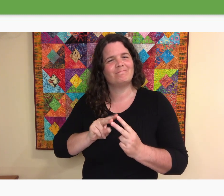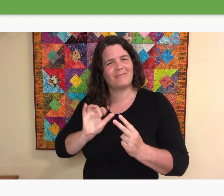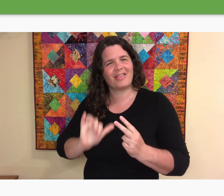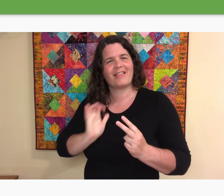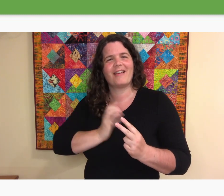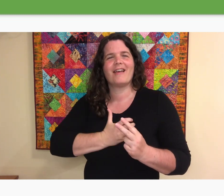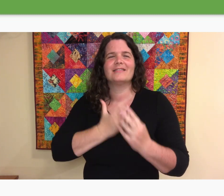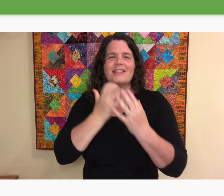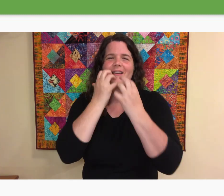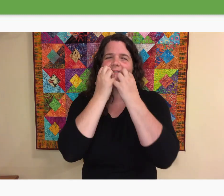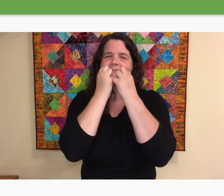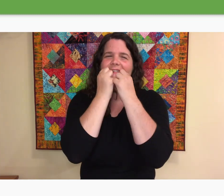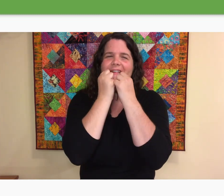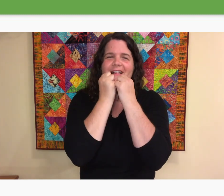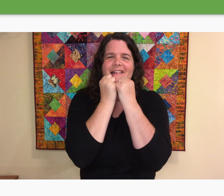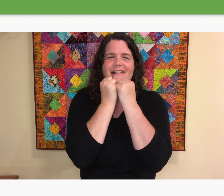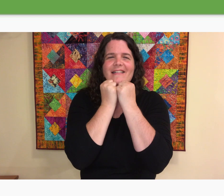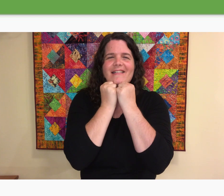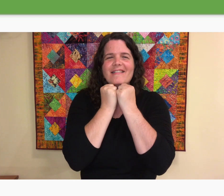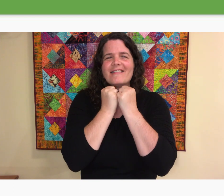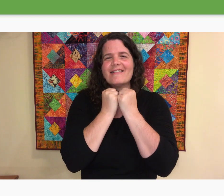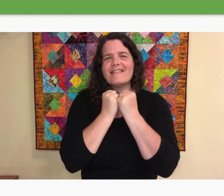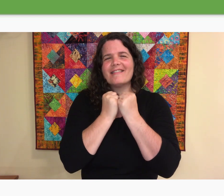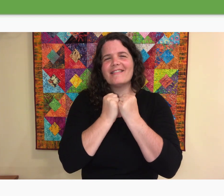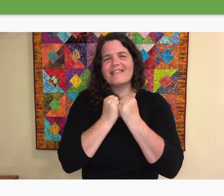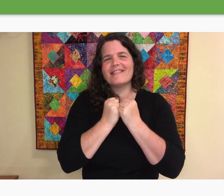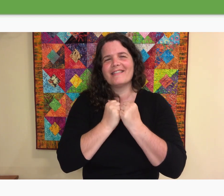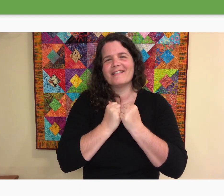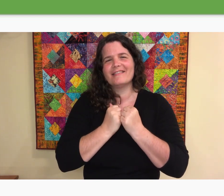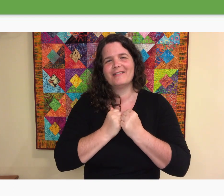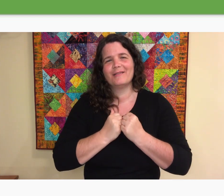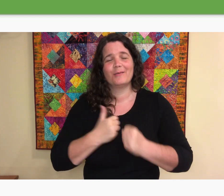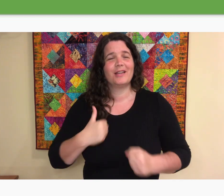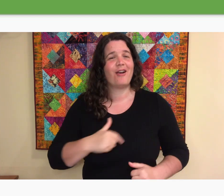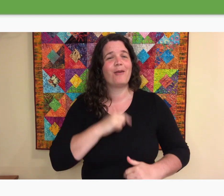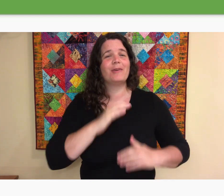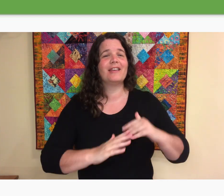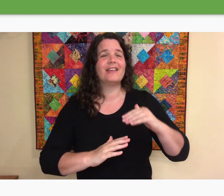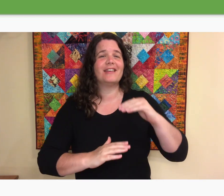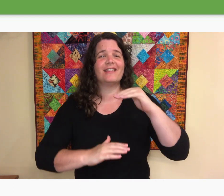Freedom is our cry. We